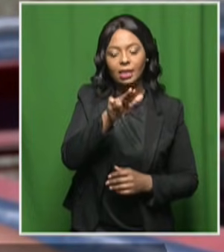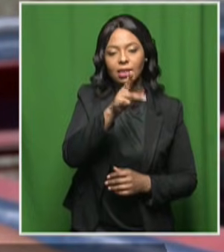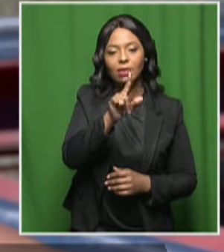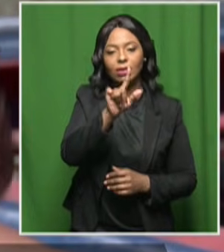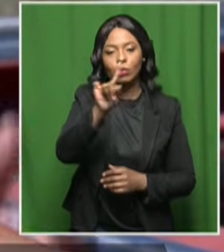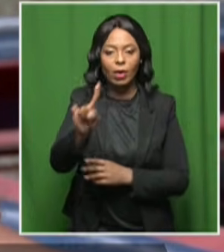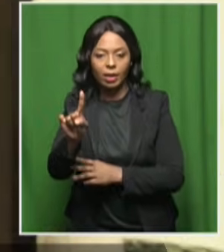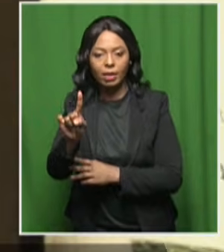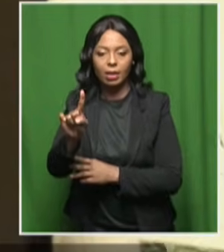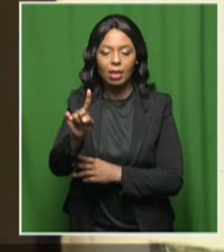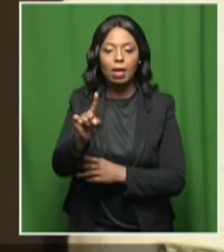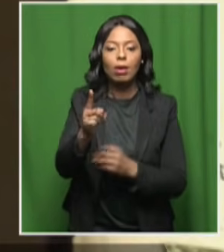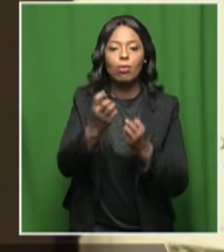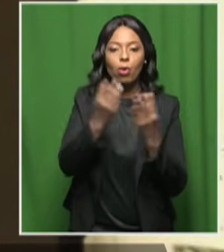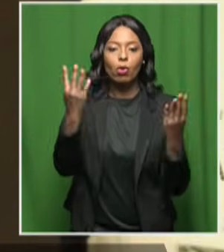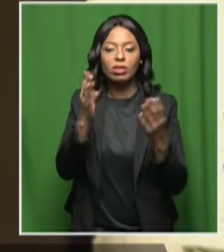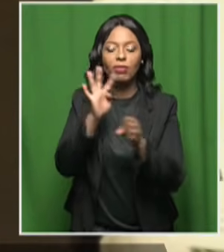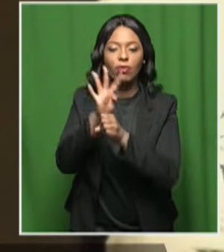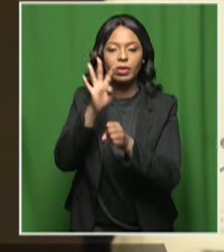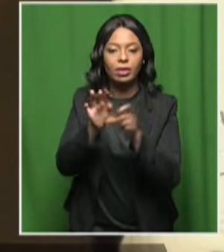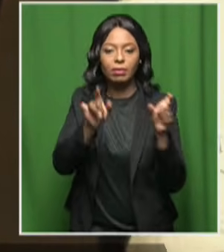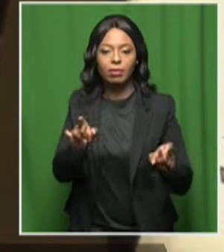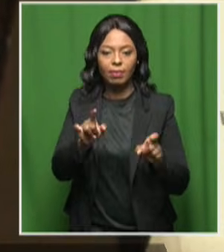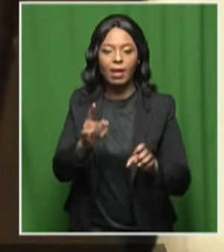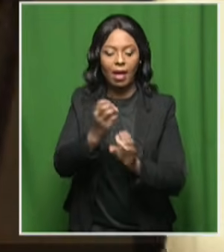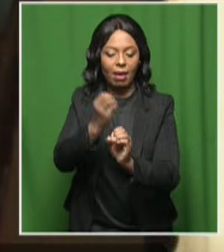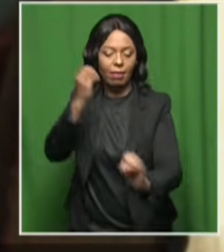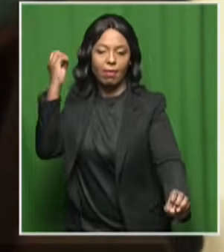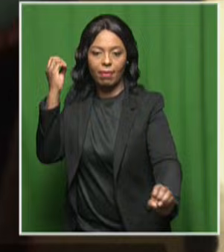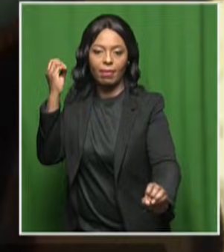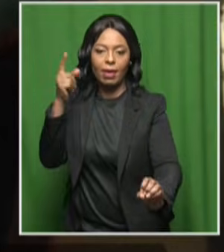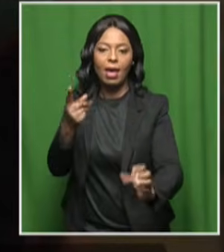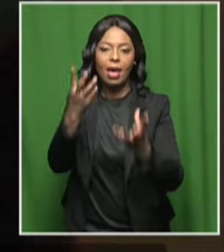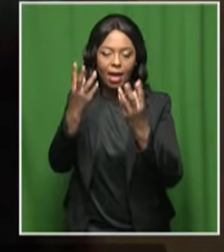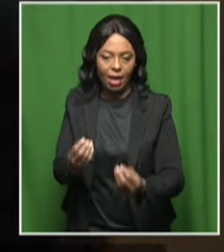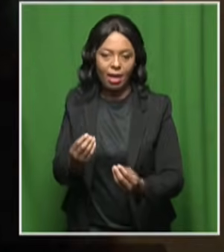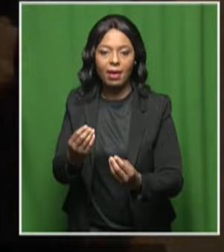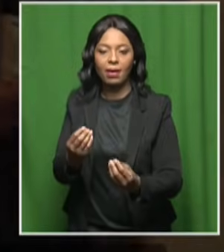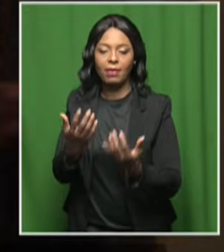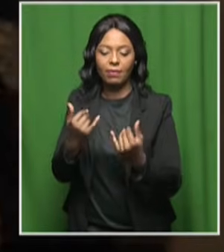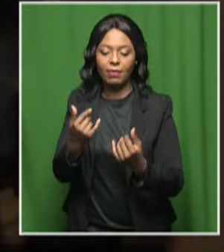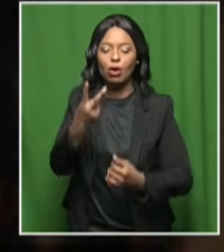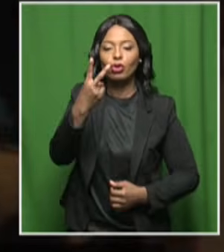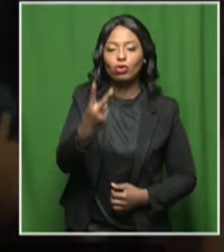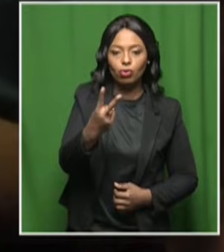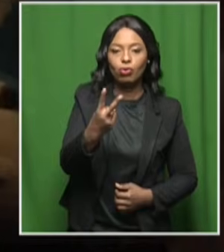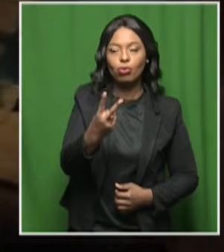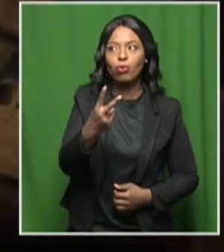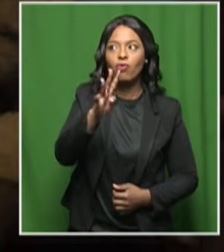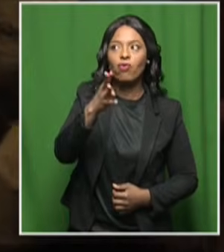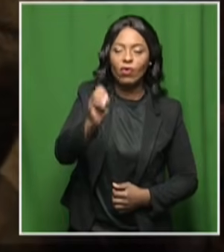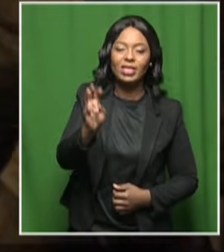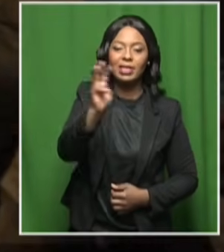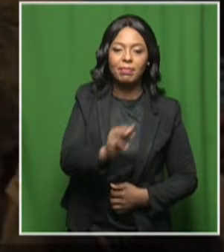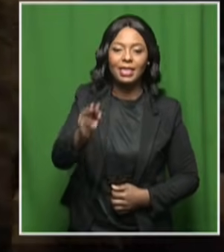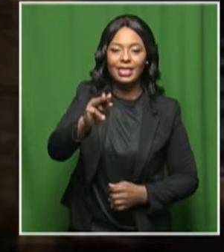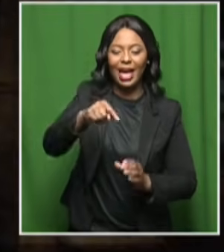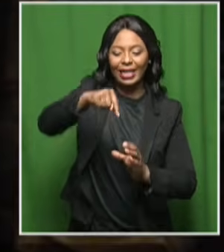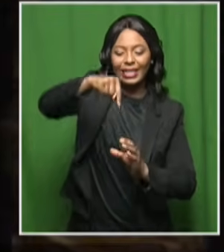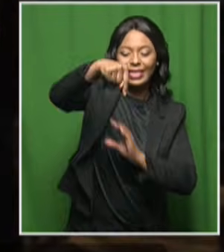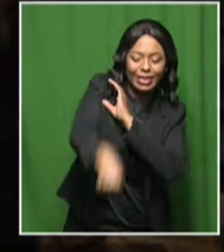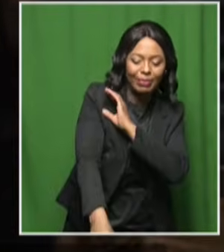came here with pick and shovel. They dug by hand up until 240 meters. Okay, upper level, not much